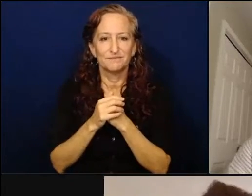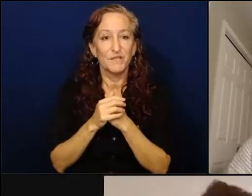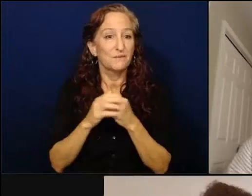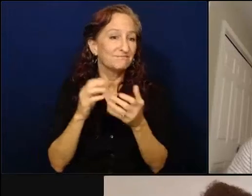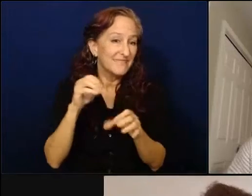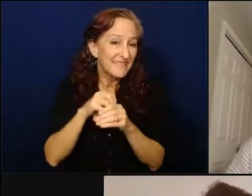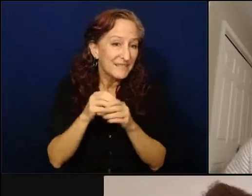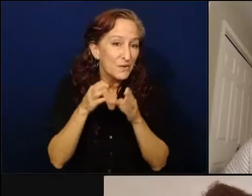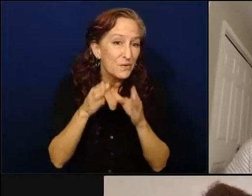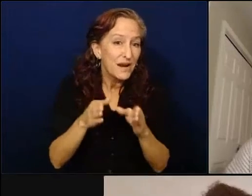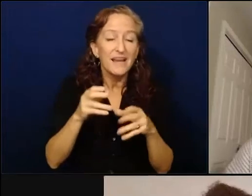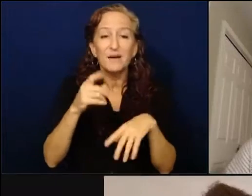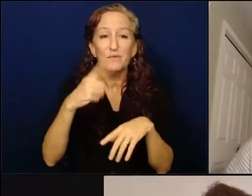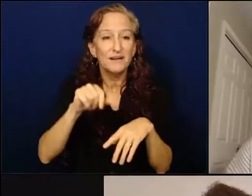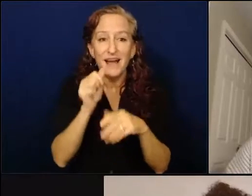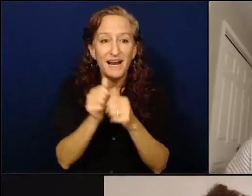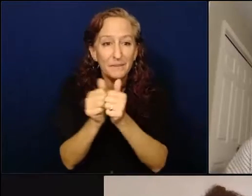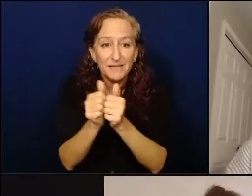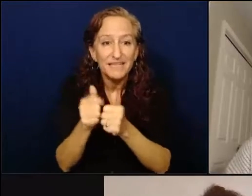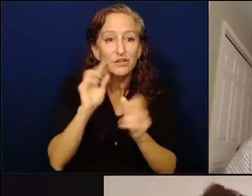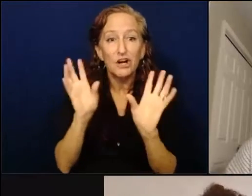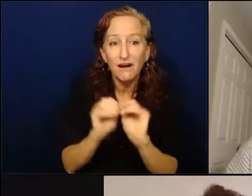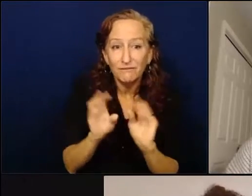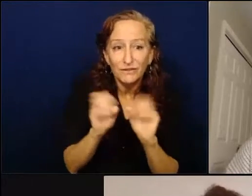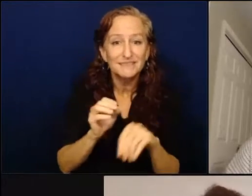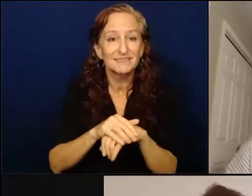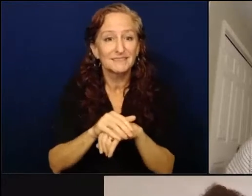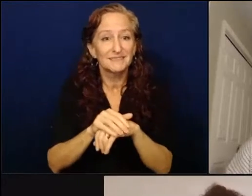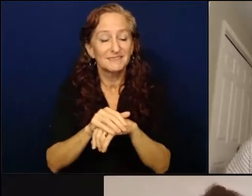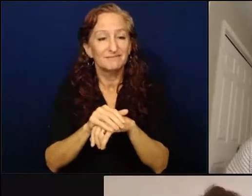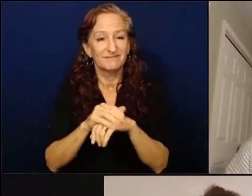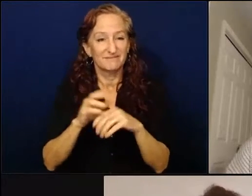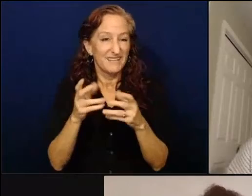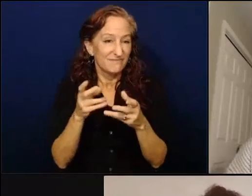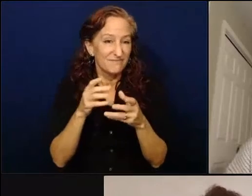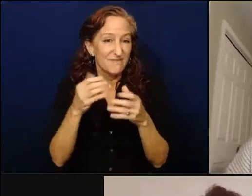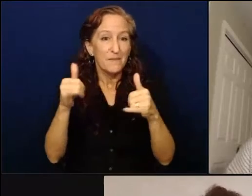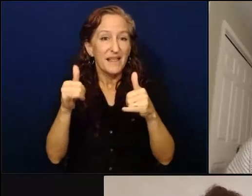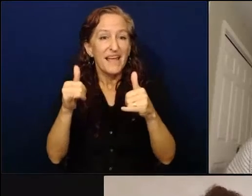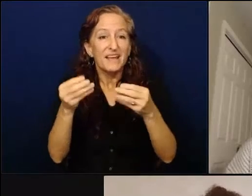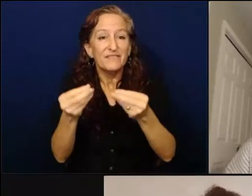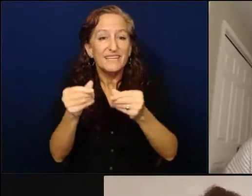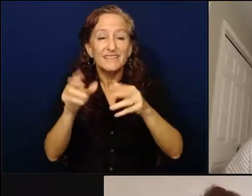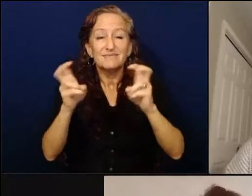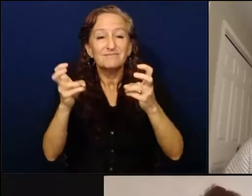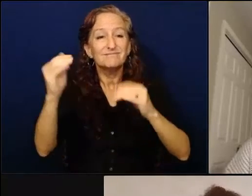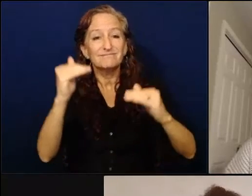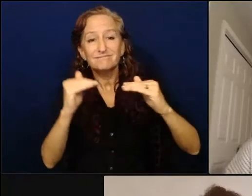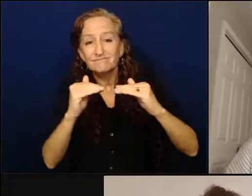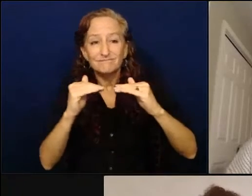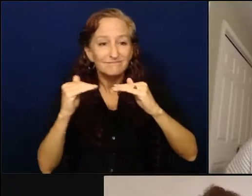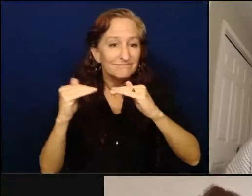for, conference floor space. It really is about a virtual call and then, onboarding and sales processes, and